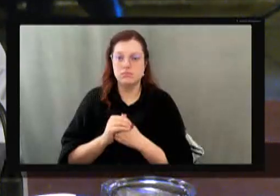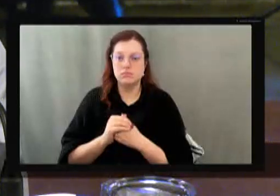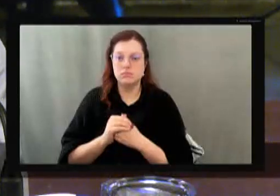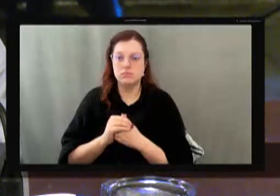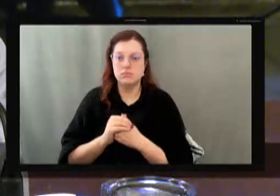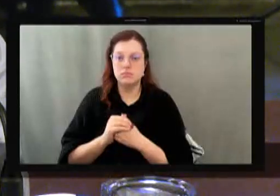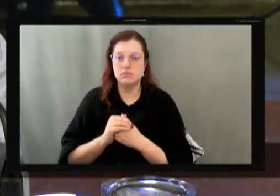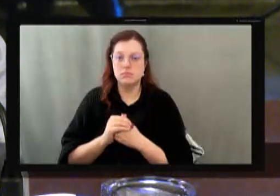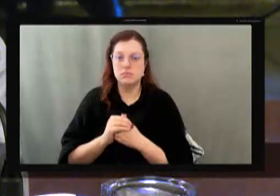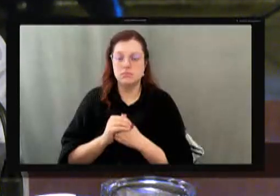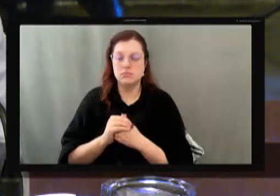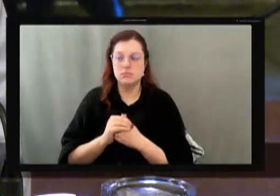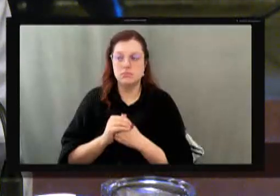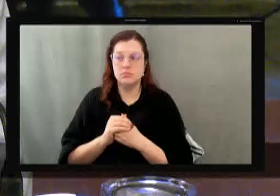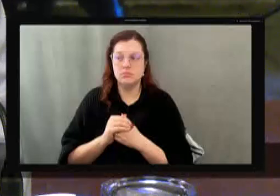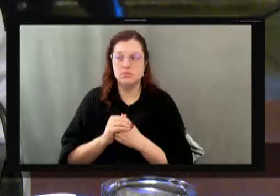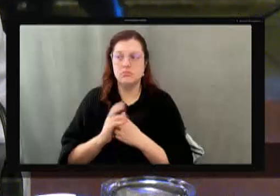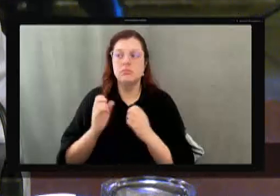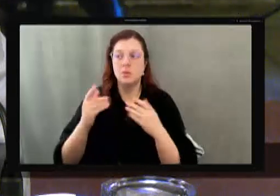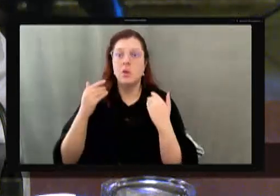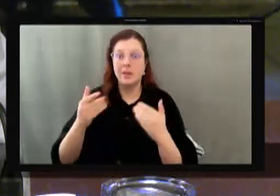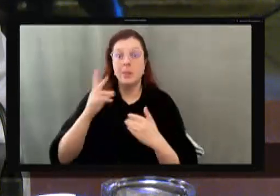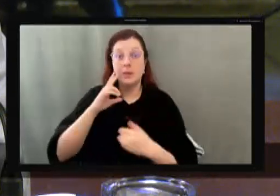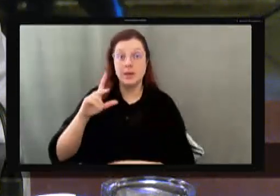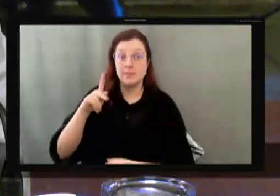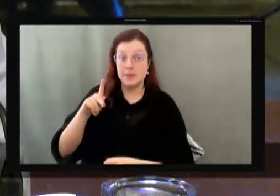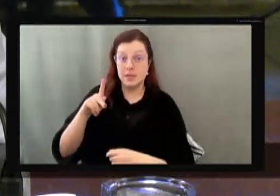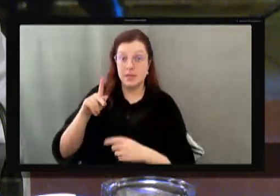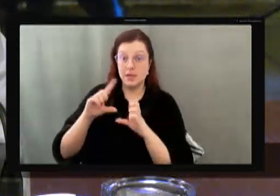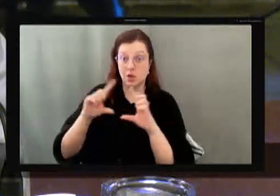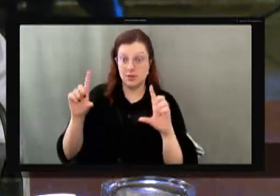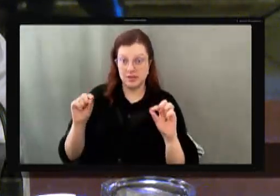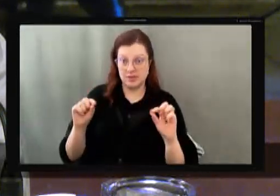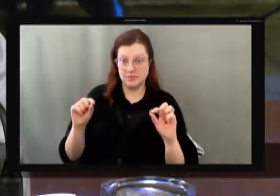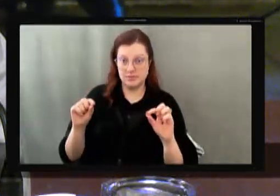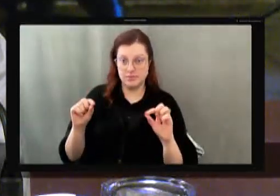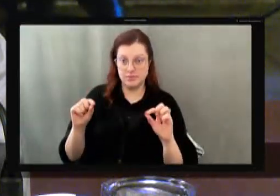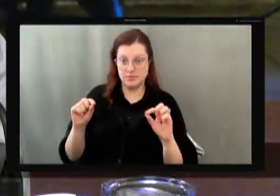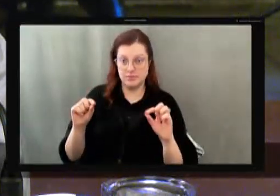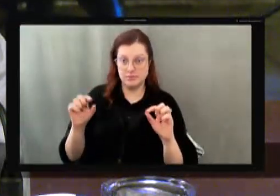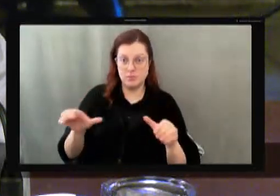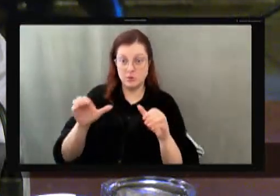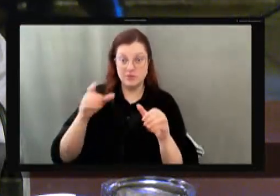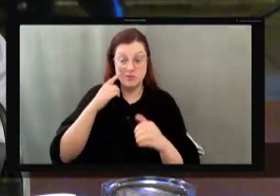Let's see. Let's move to P cards. Do we have a motion on P cards?